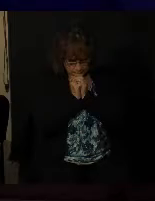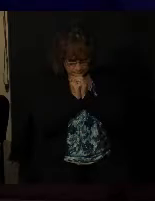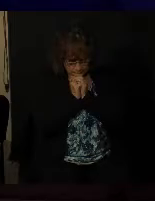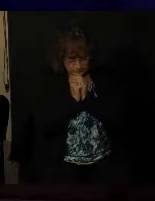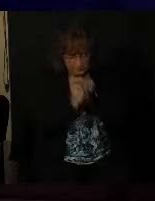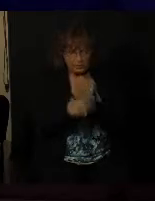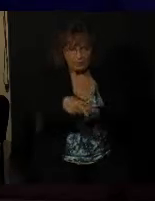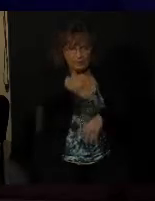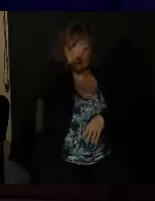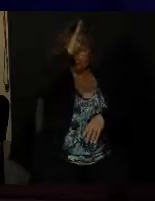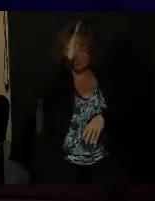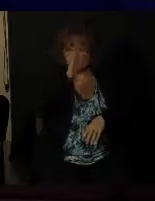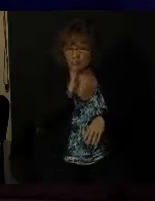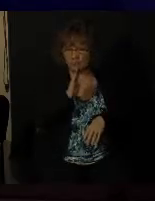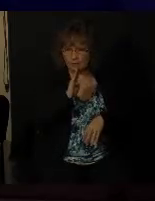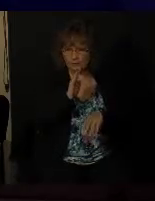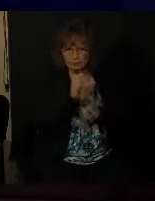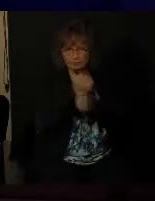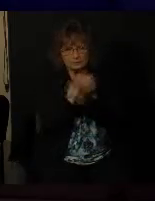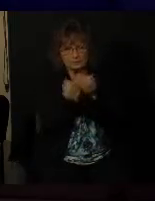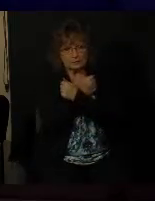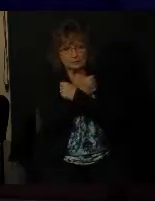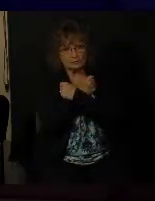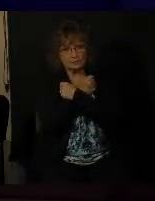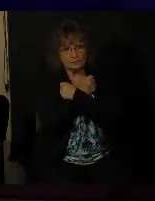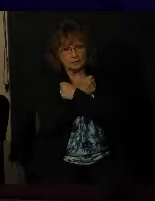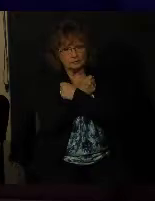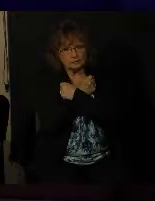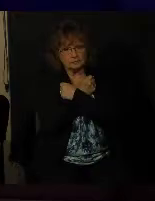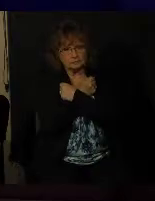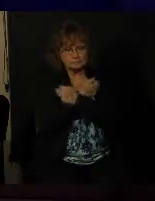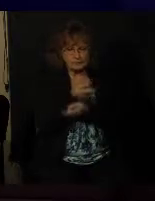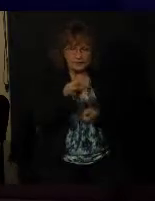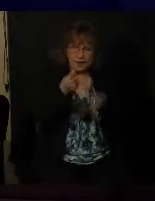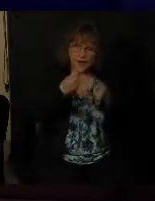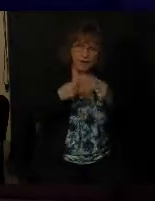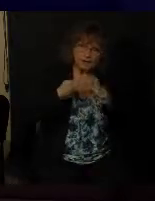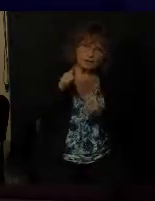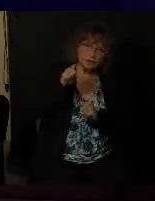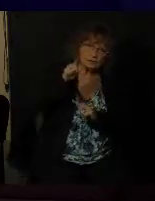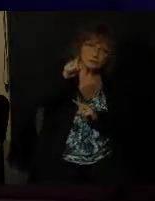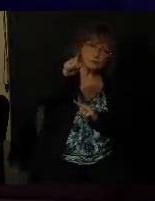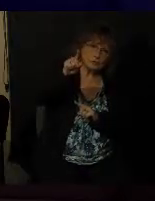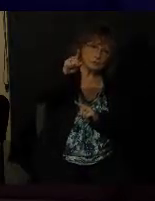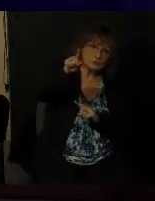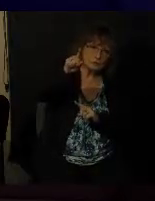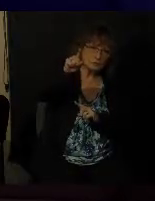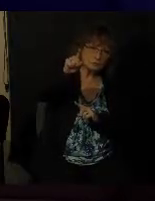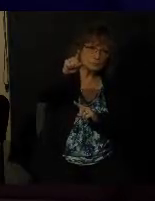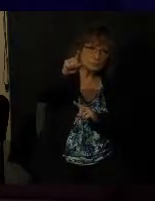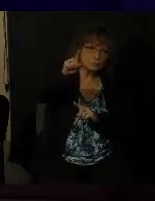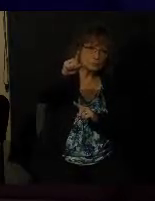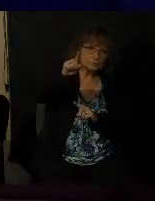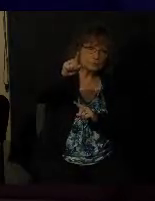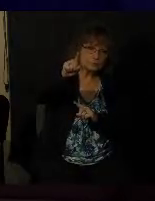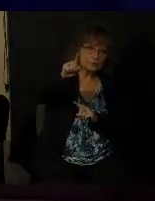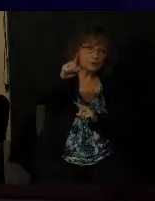O God of love, I approach thee with encouragements derived from your